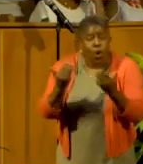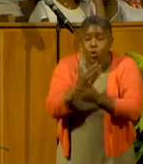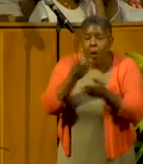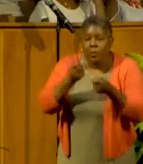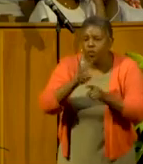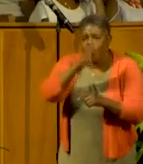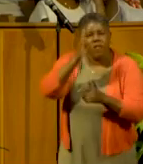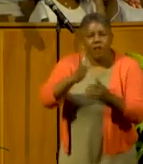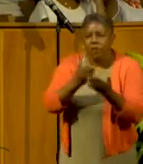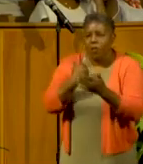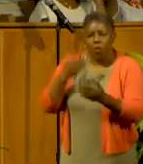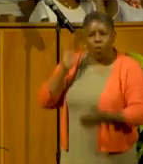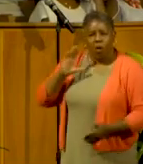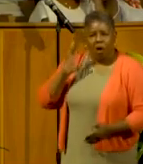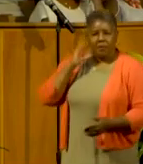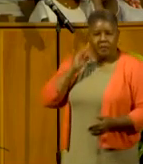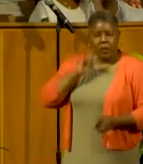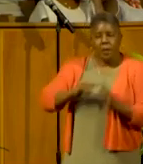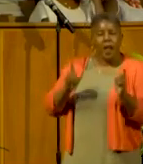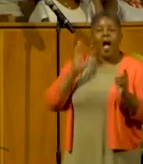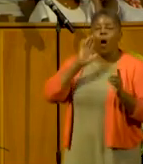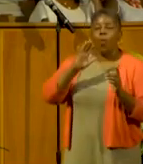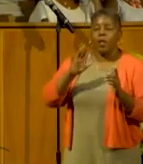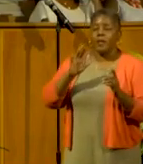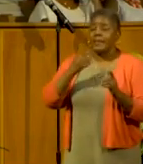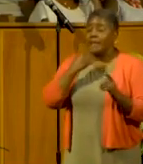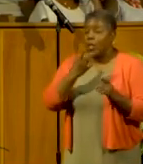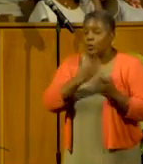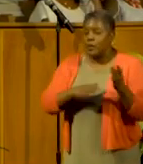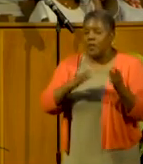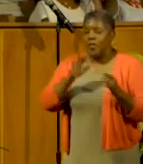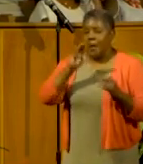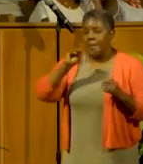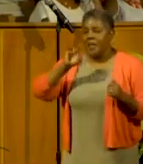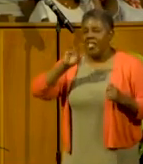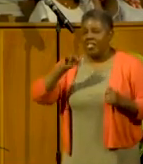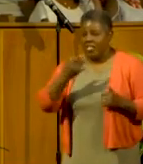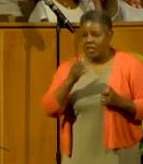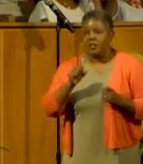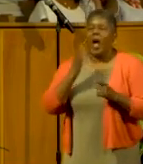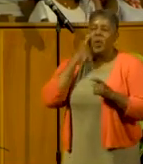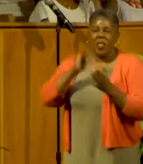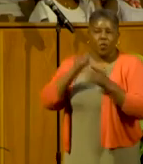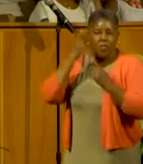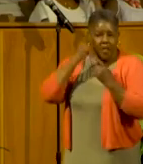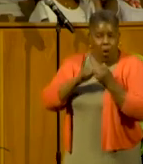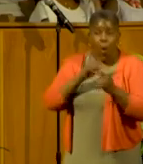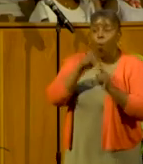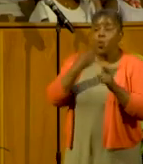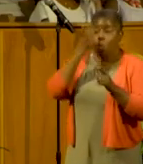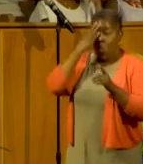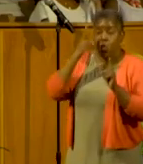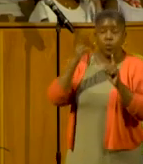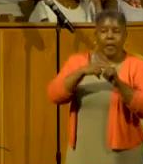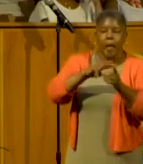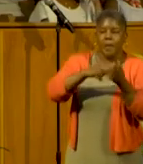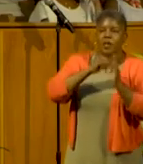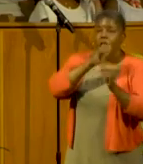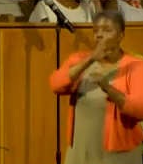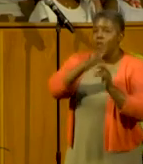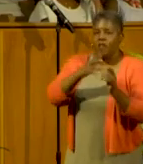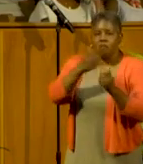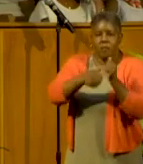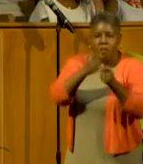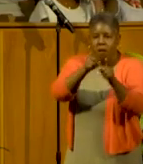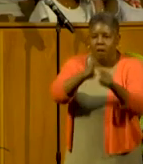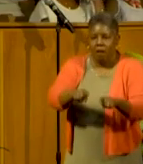never experienced. But let me dispel some of the myths that I know you're thinking. Knowing your assignment does not mean you will not have